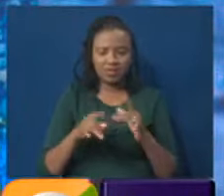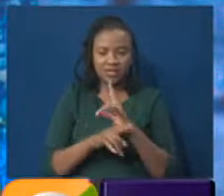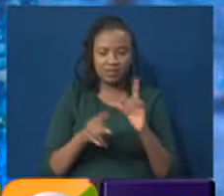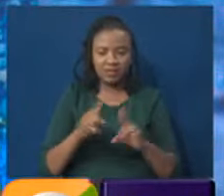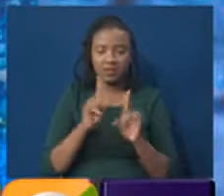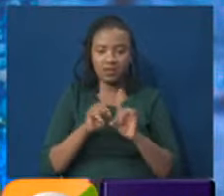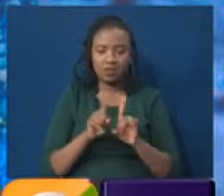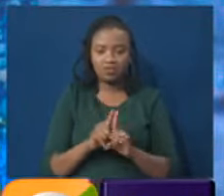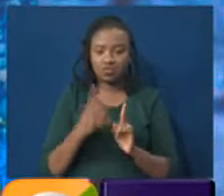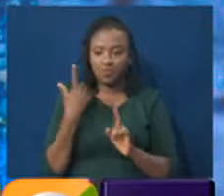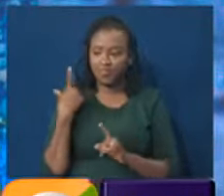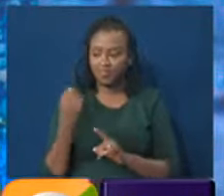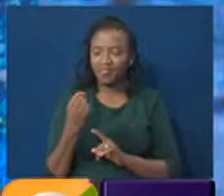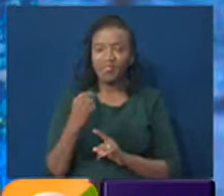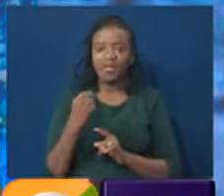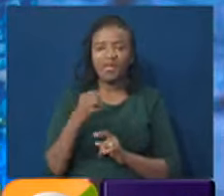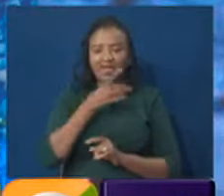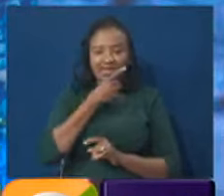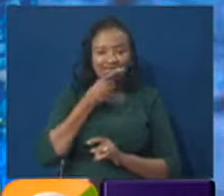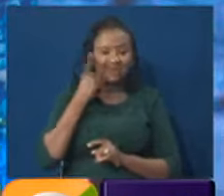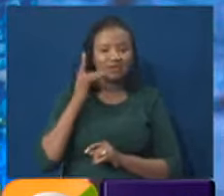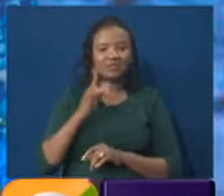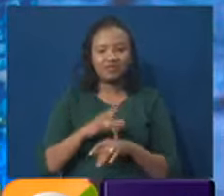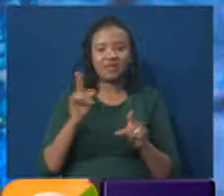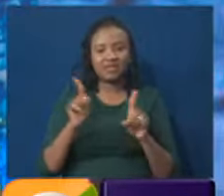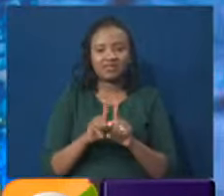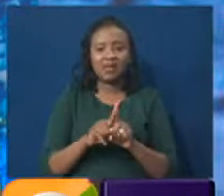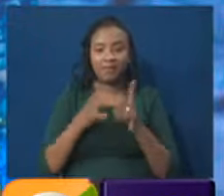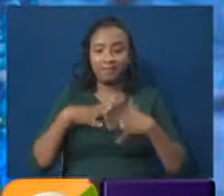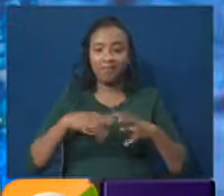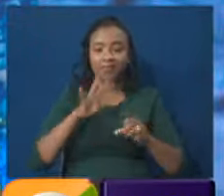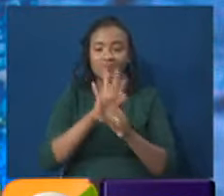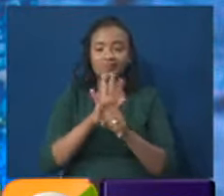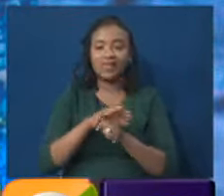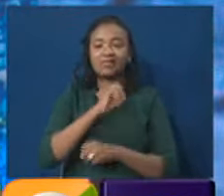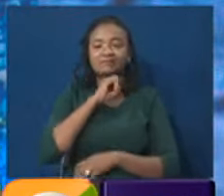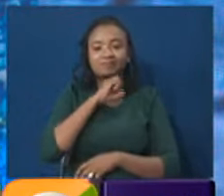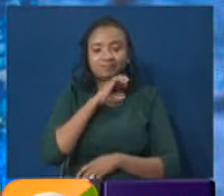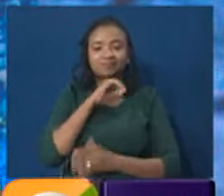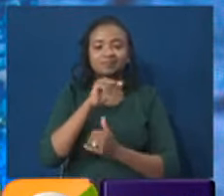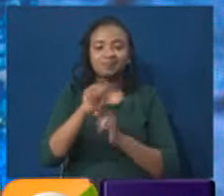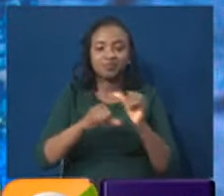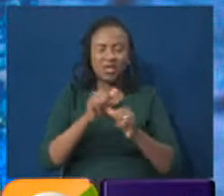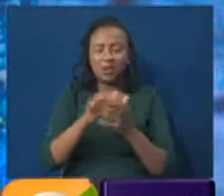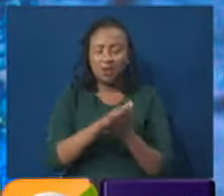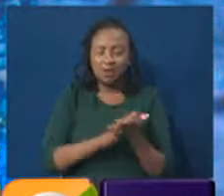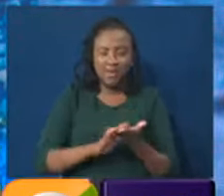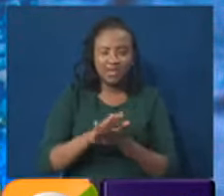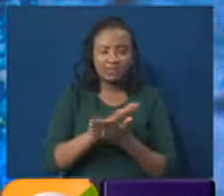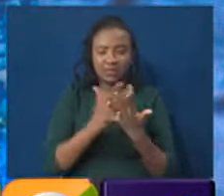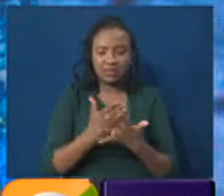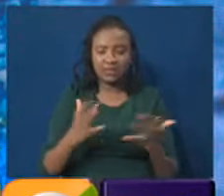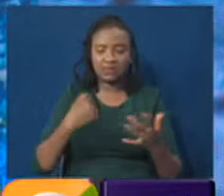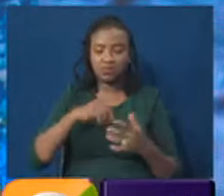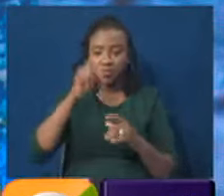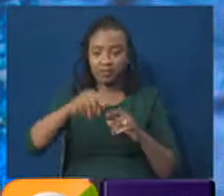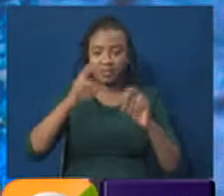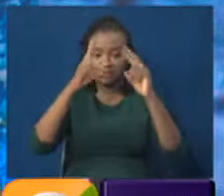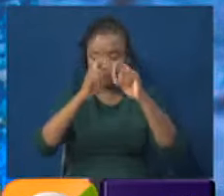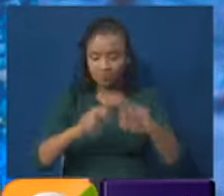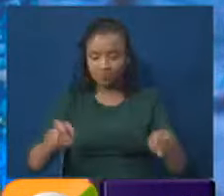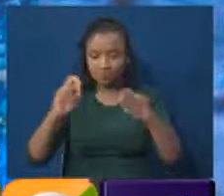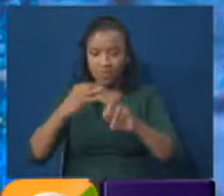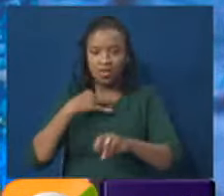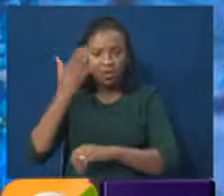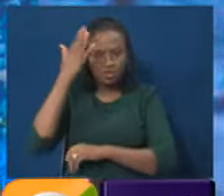this long drought. So let when me people are complaining about basic commodities, we have to dig deeper and find out